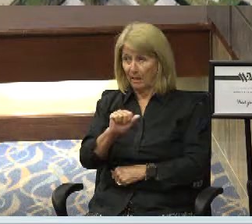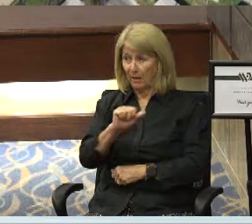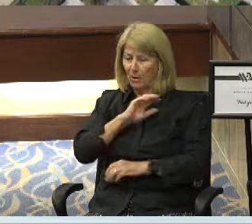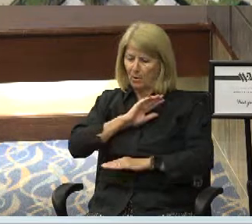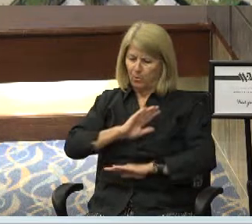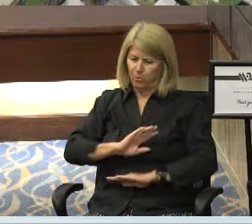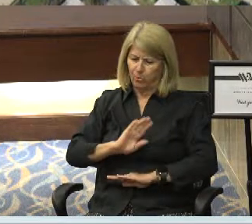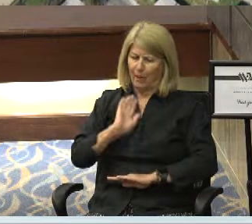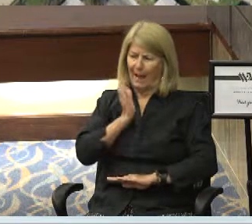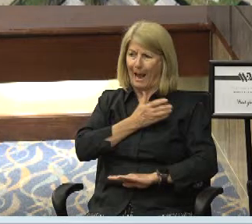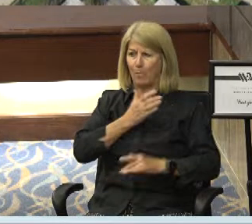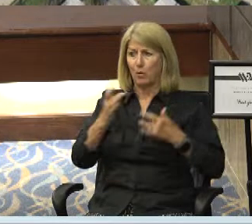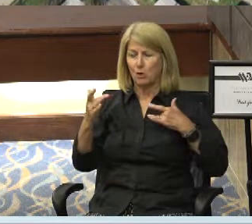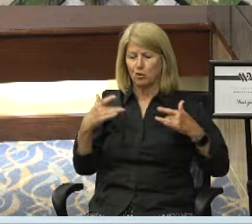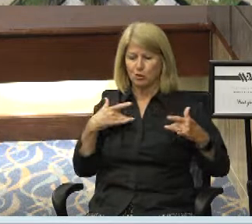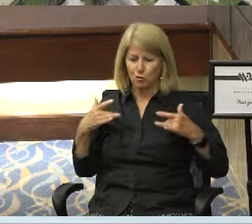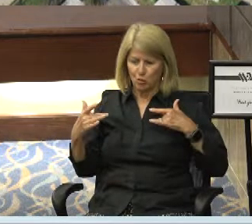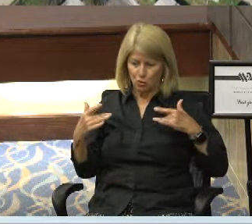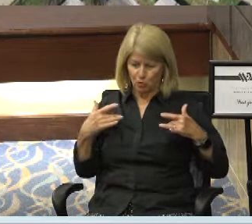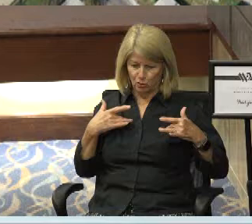that.